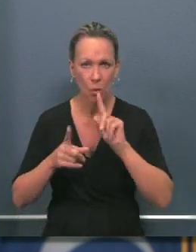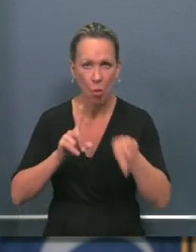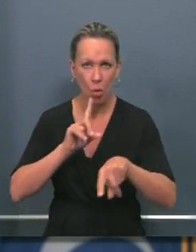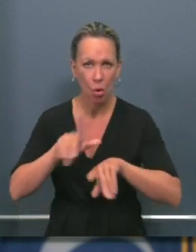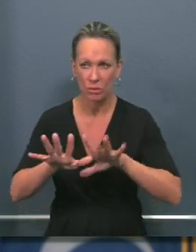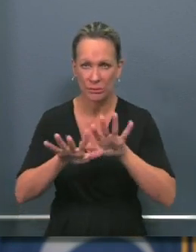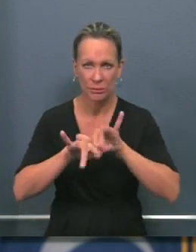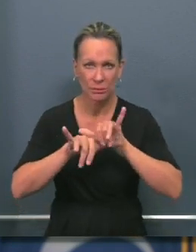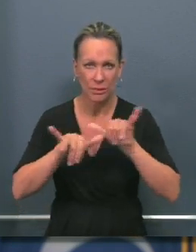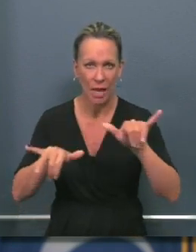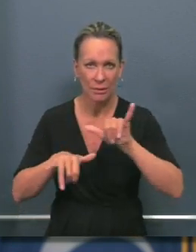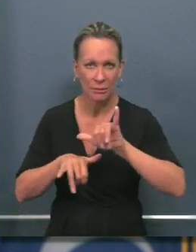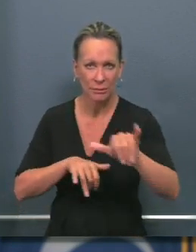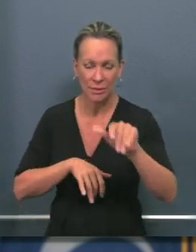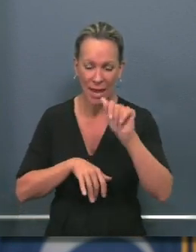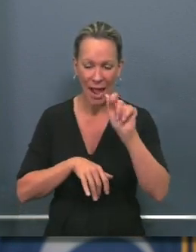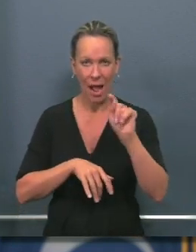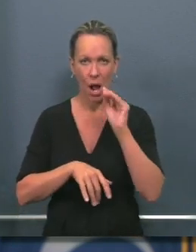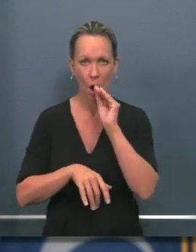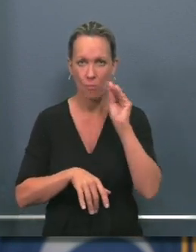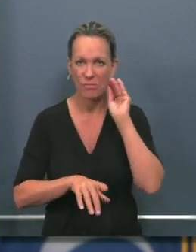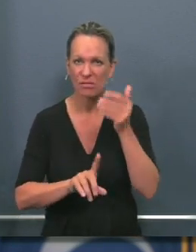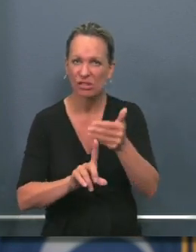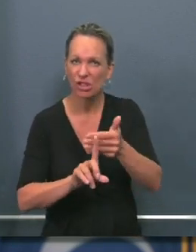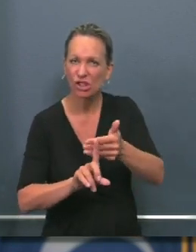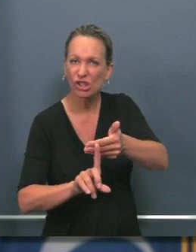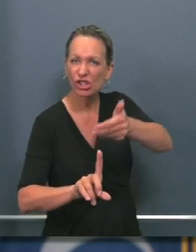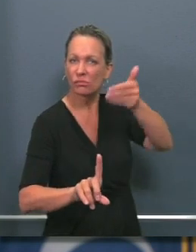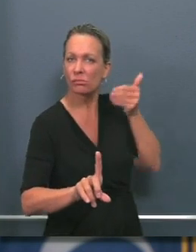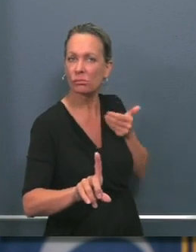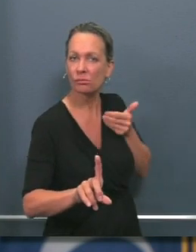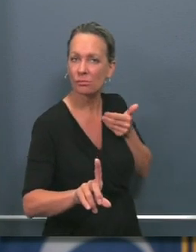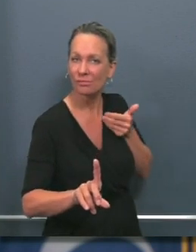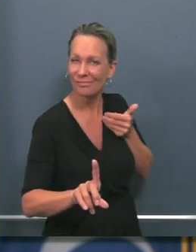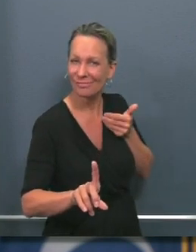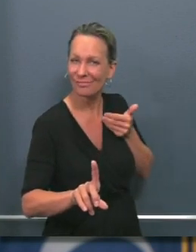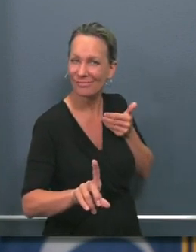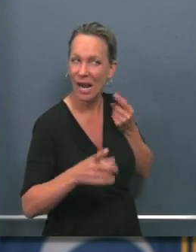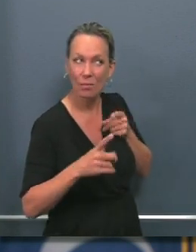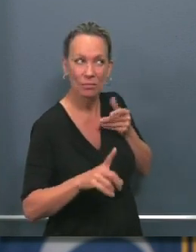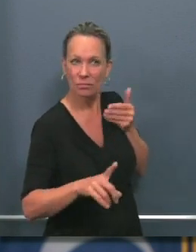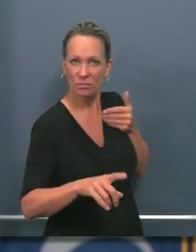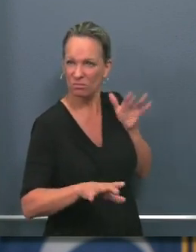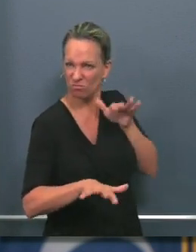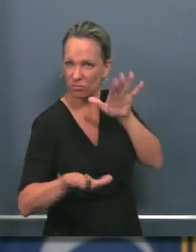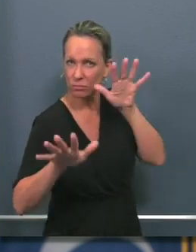social distancing at scale that we believe led to this stabilization.